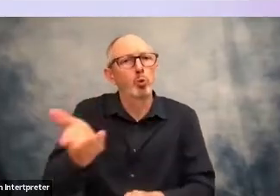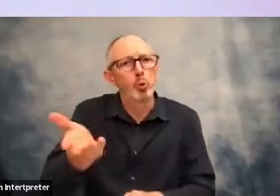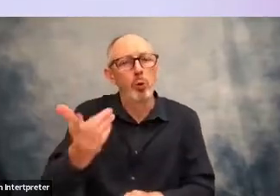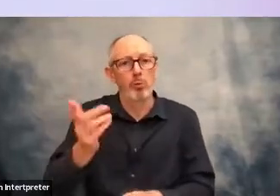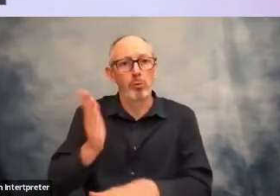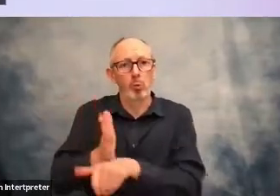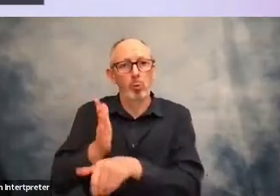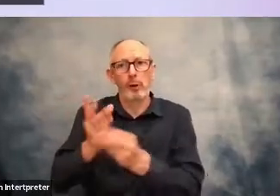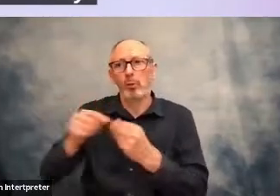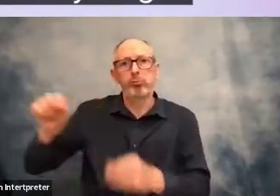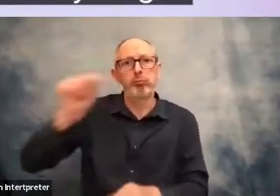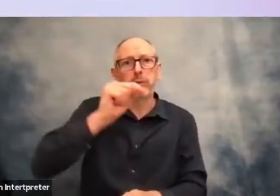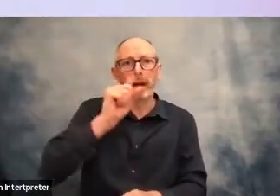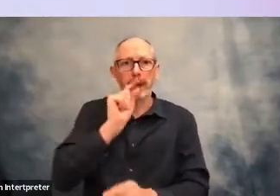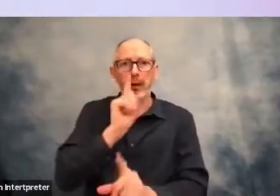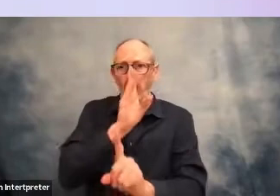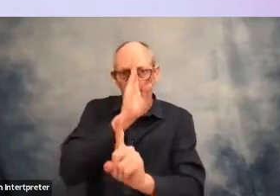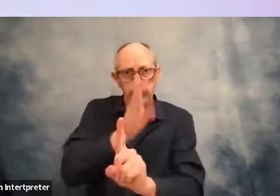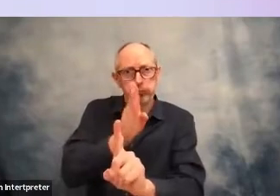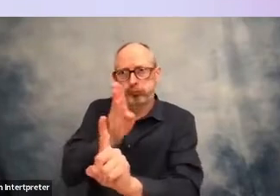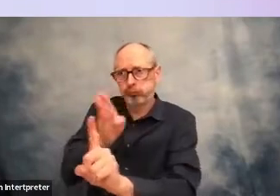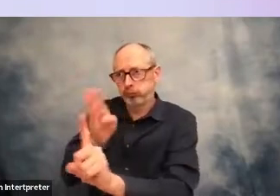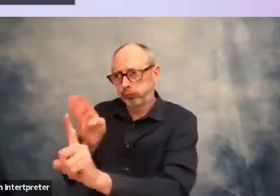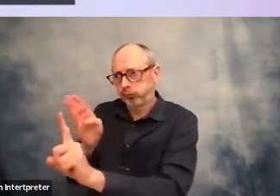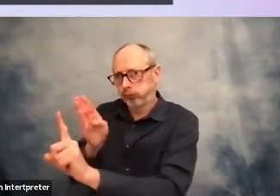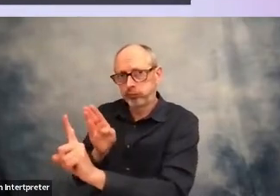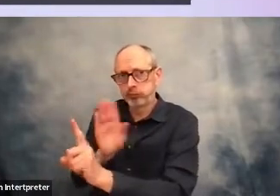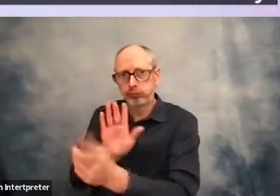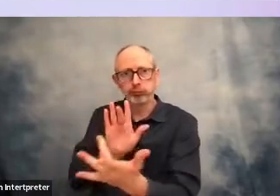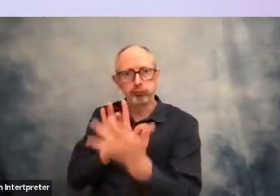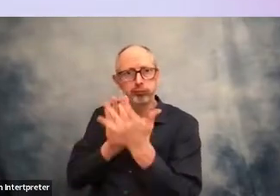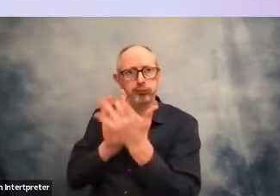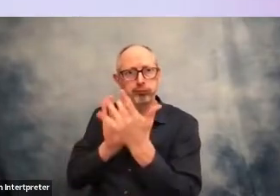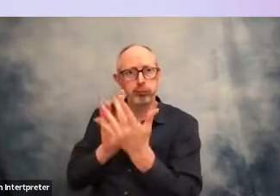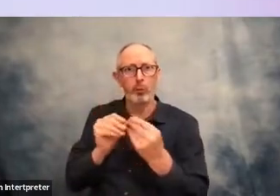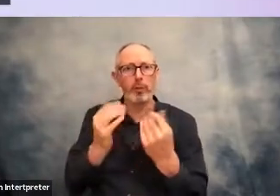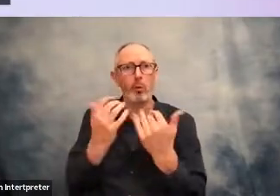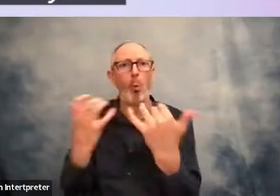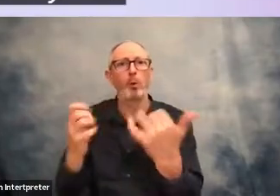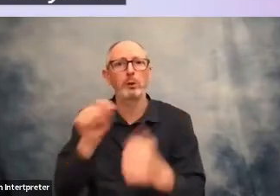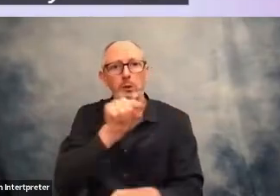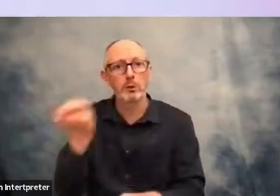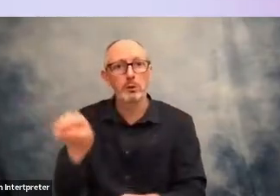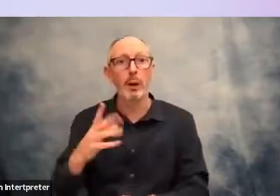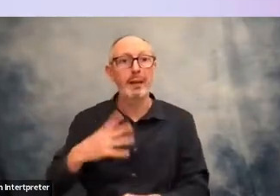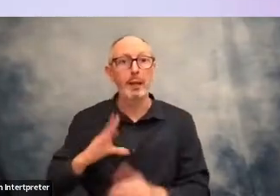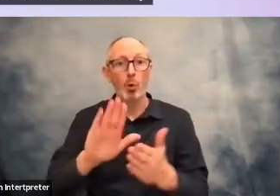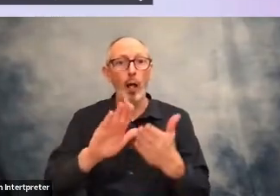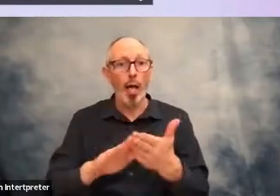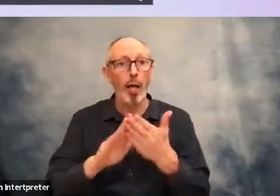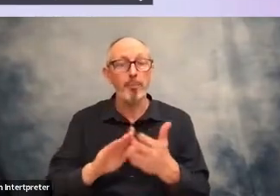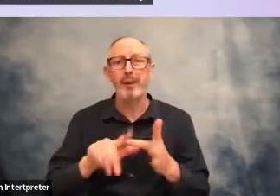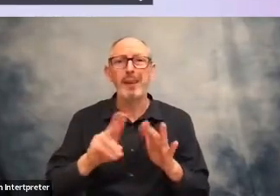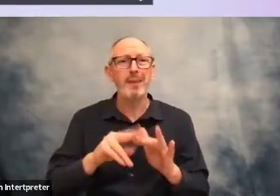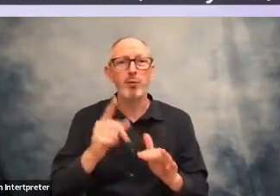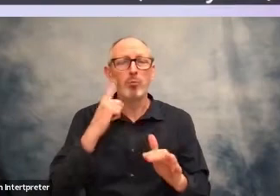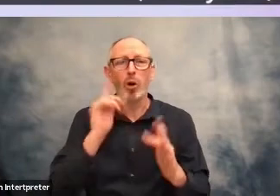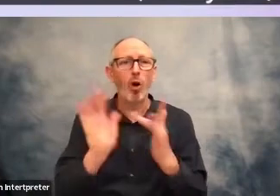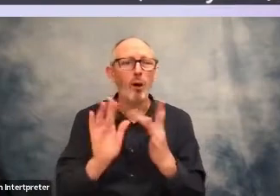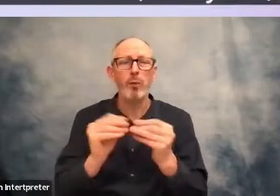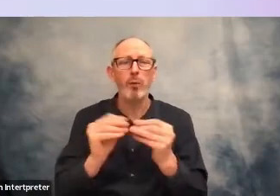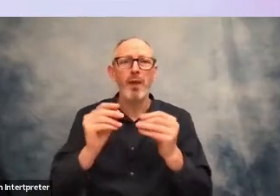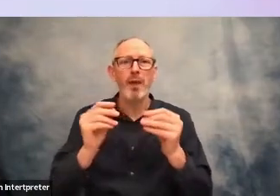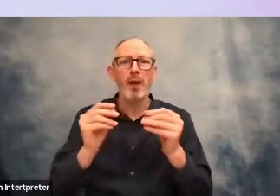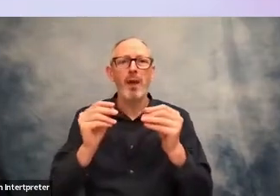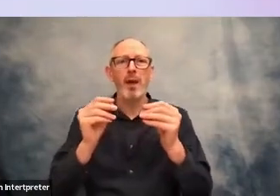to have a direct line to my target audience. Now, here's where I really need your help. If anyone has connections to academics, lawyers,